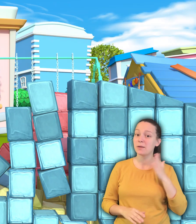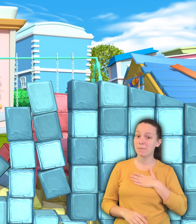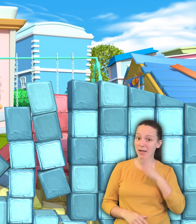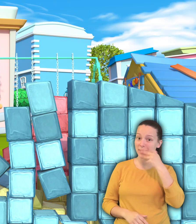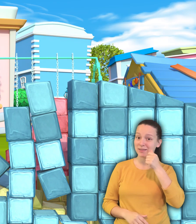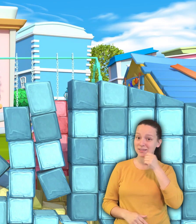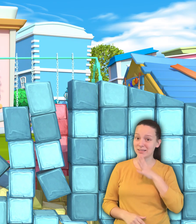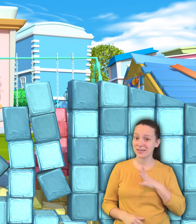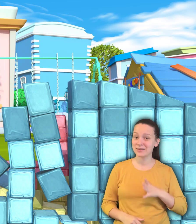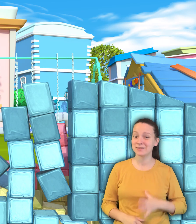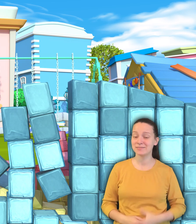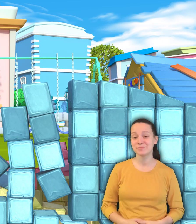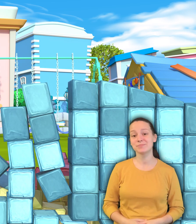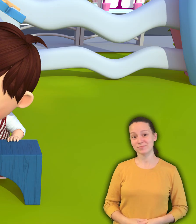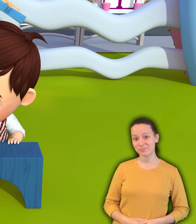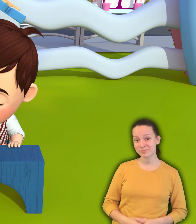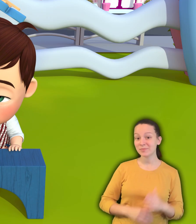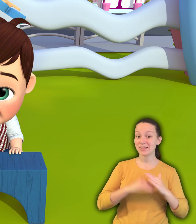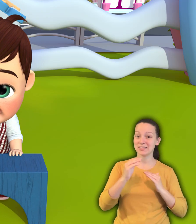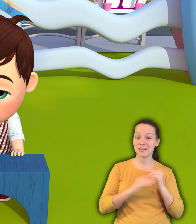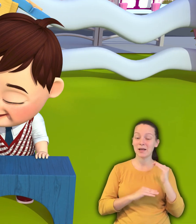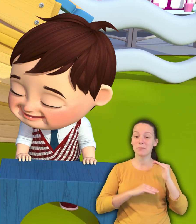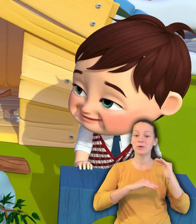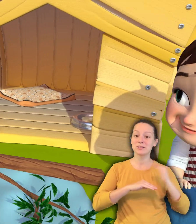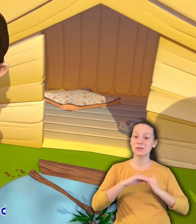my fair ladies